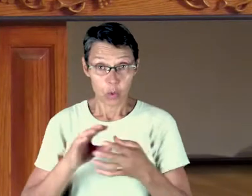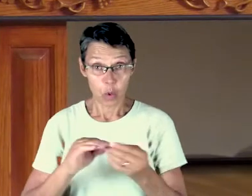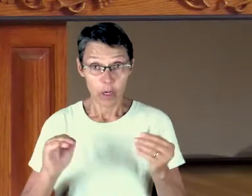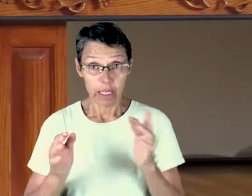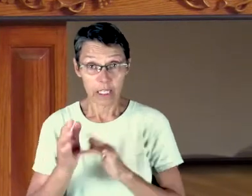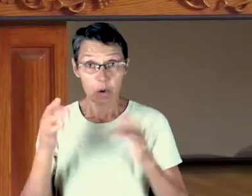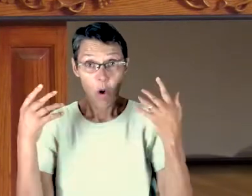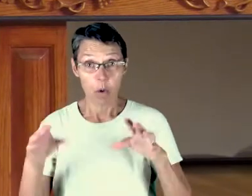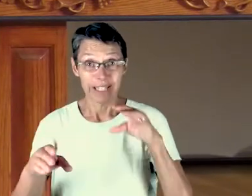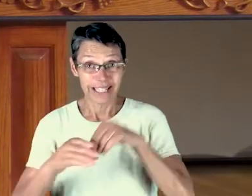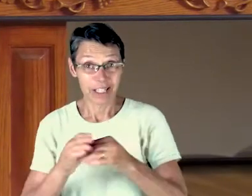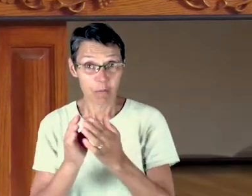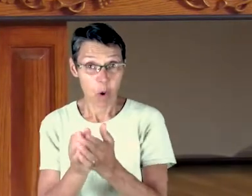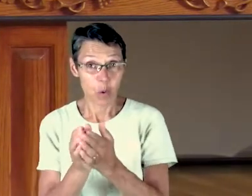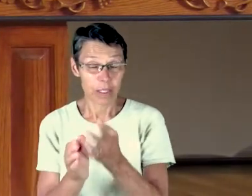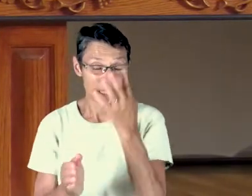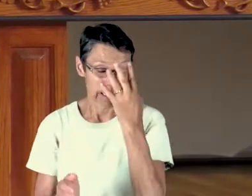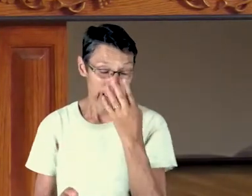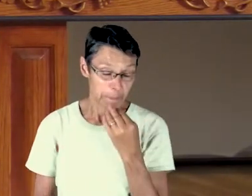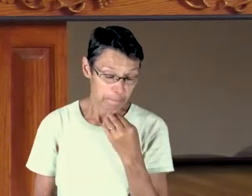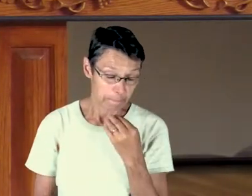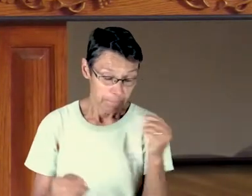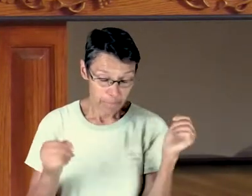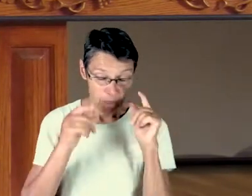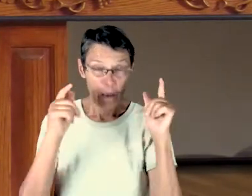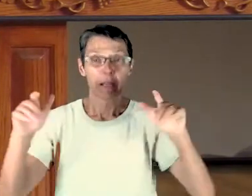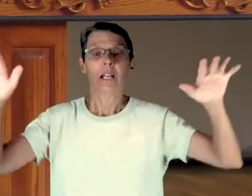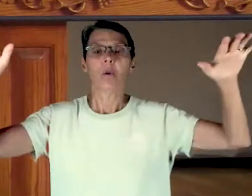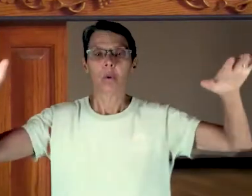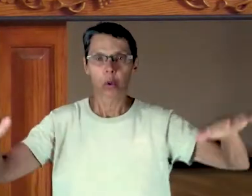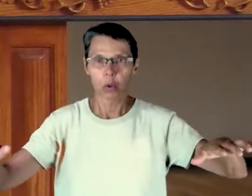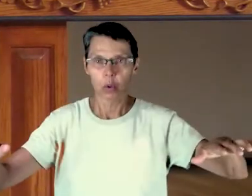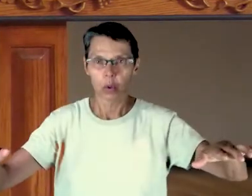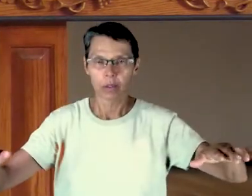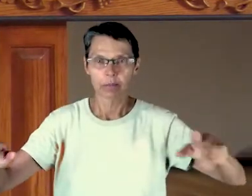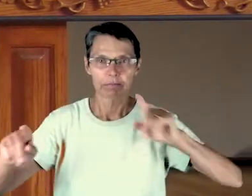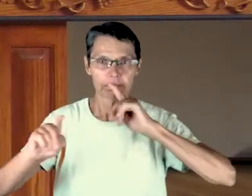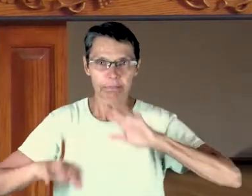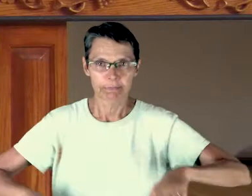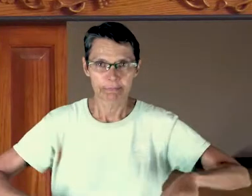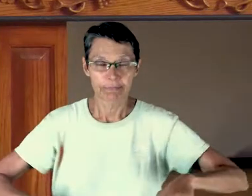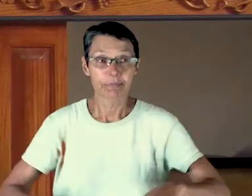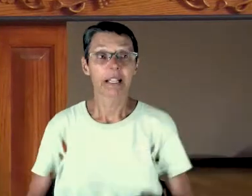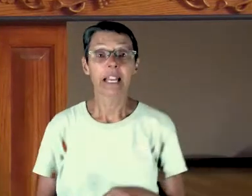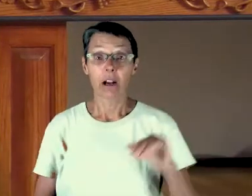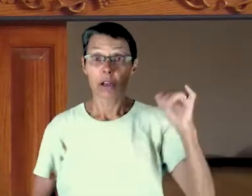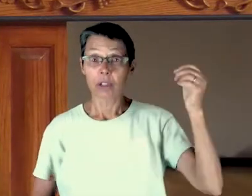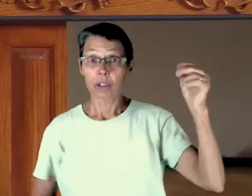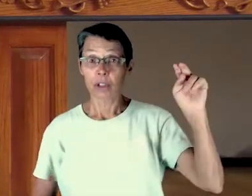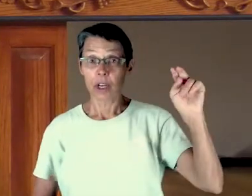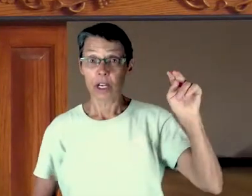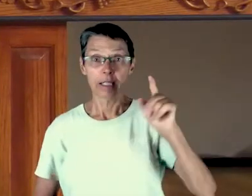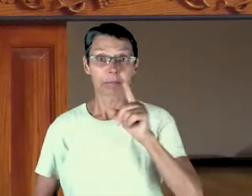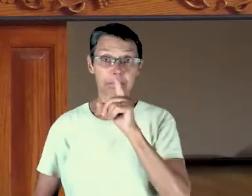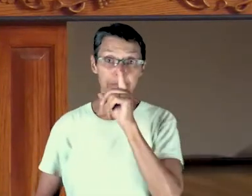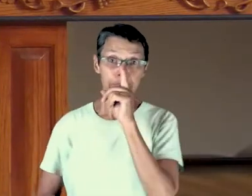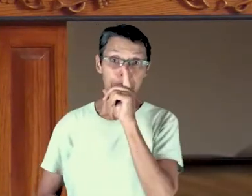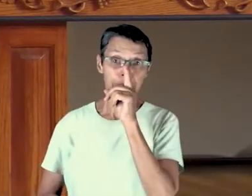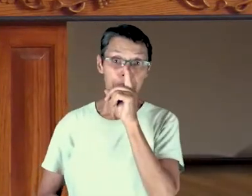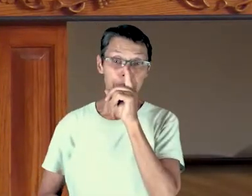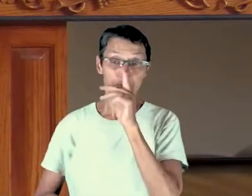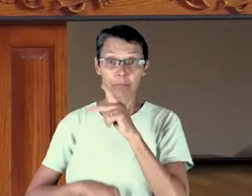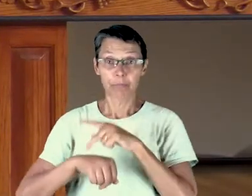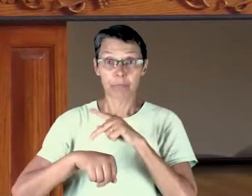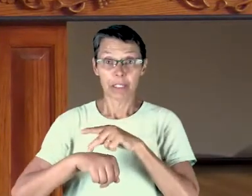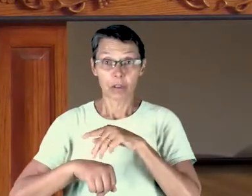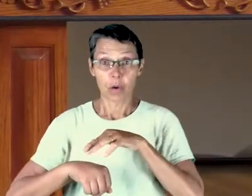boat already, and he wakes up and he calms the storm. In John's gospel, it doesn't show Peter walking on water. It doesn't even say Jesus calms the storm.